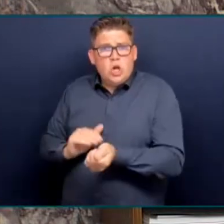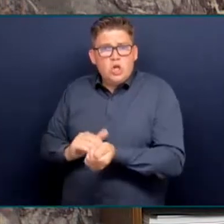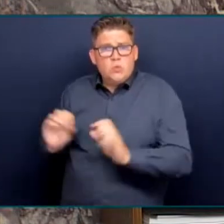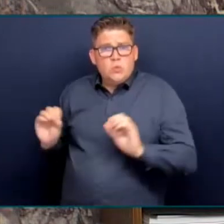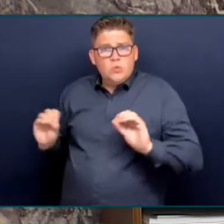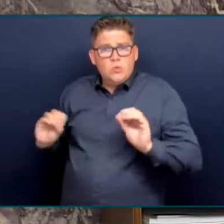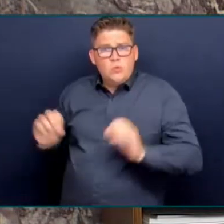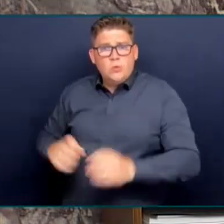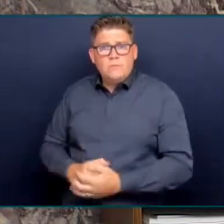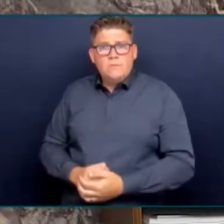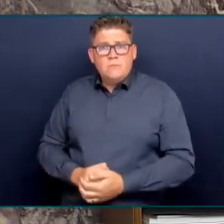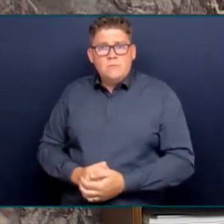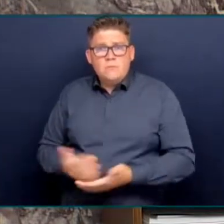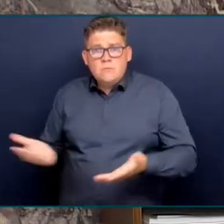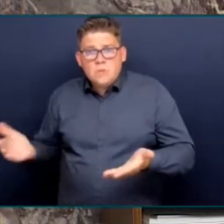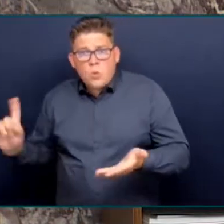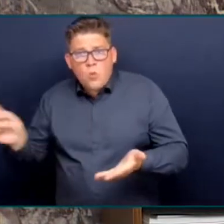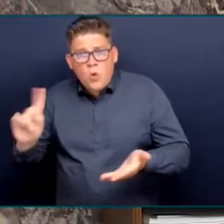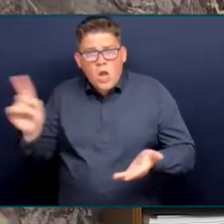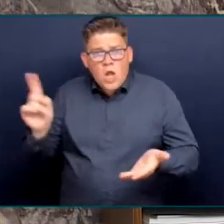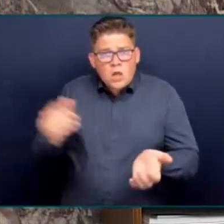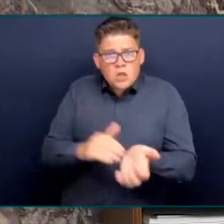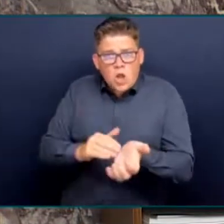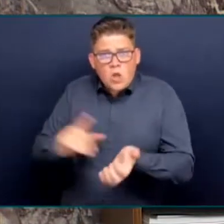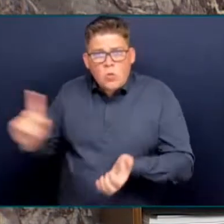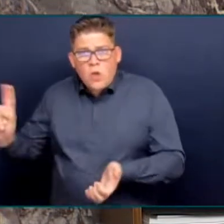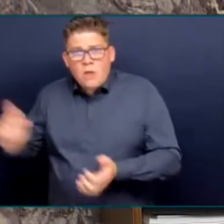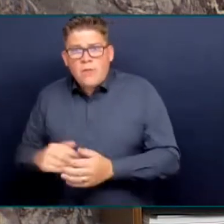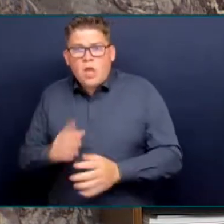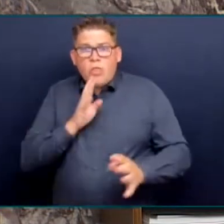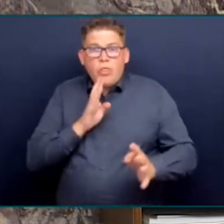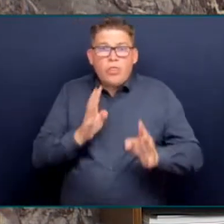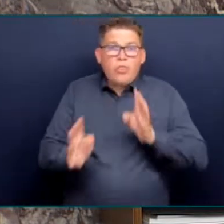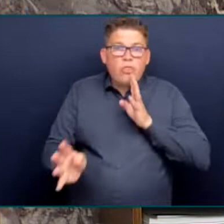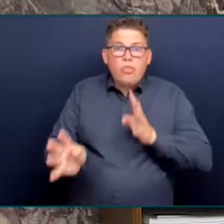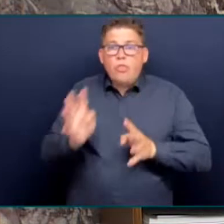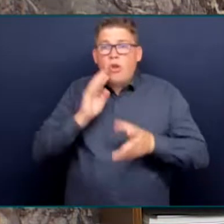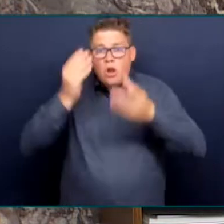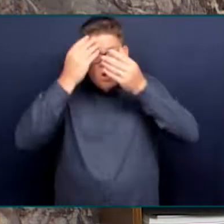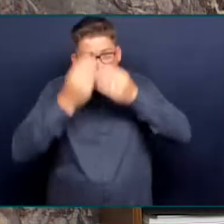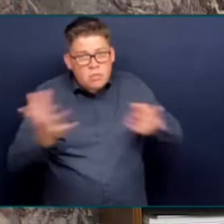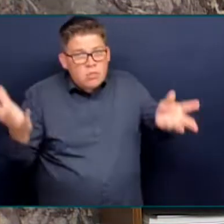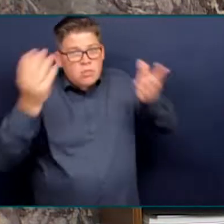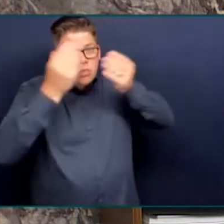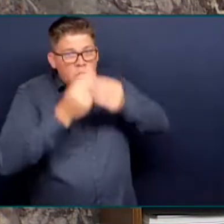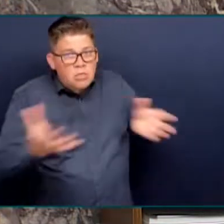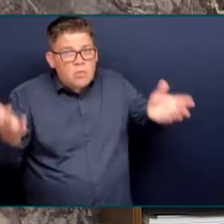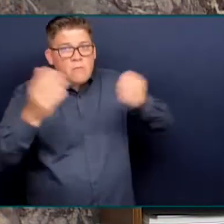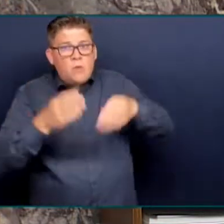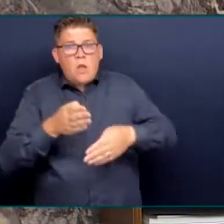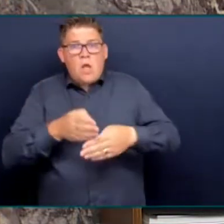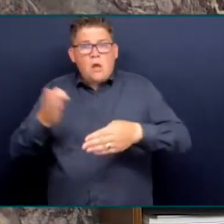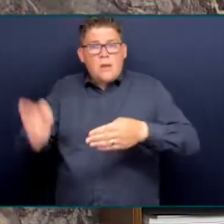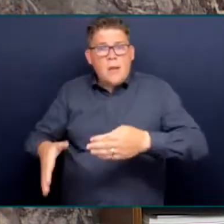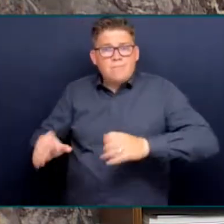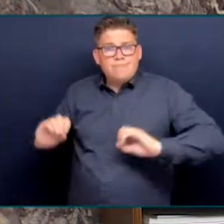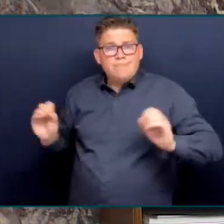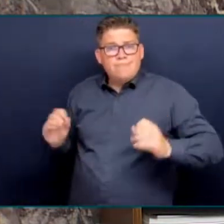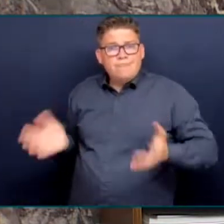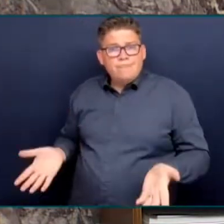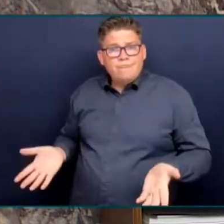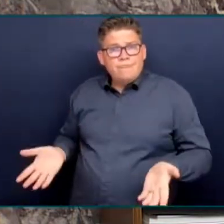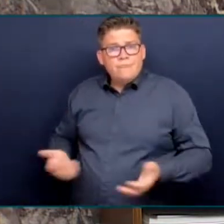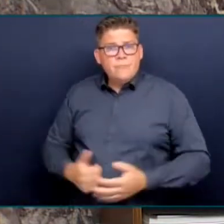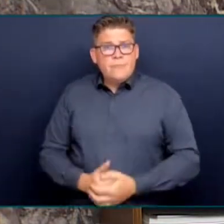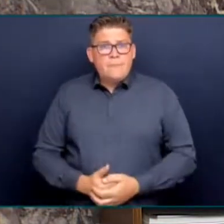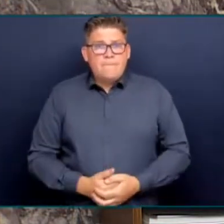are empty words and empty announcements. And the bottom line is that his results as Minister of Health are terrible. Mr.